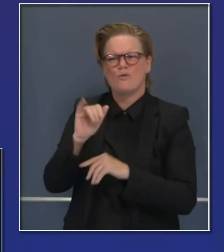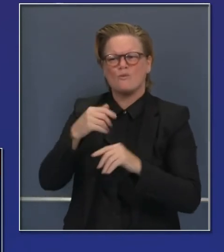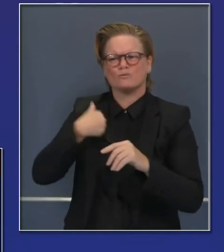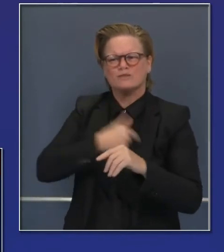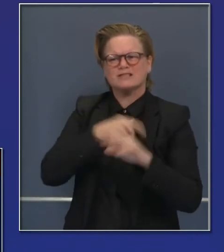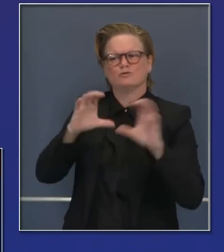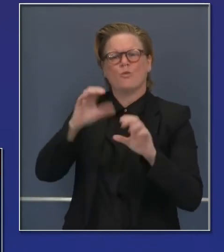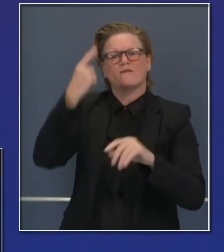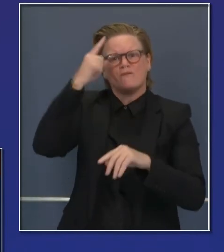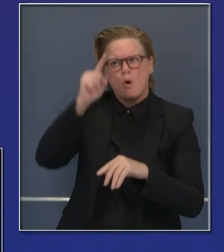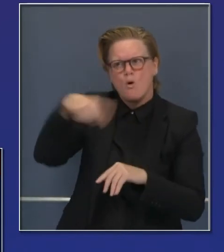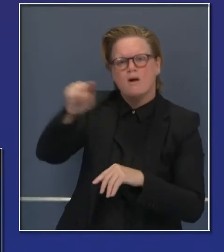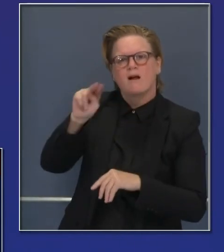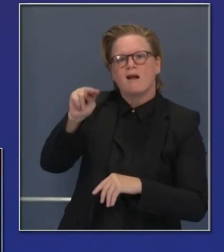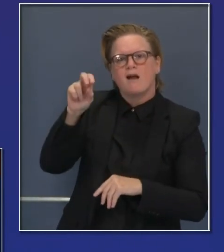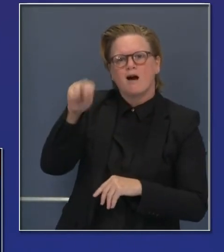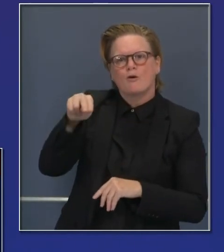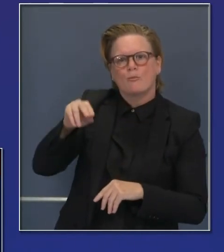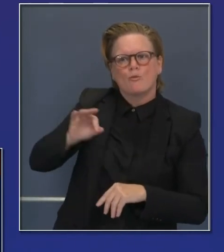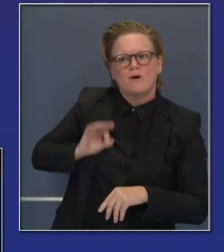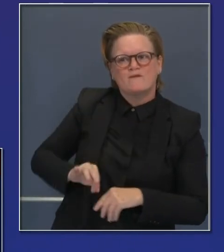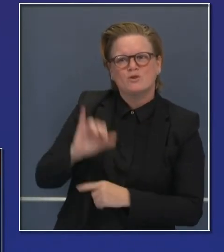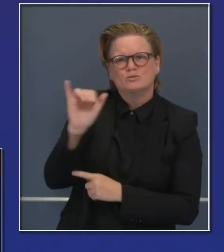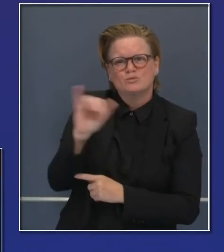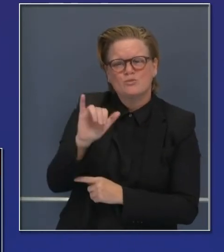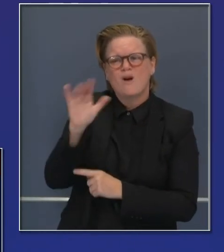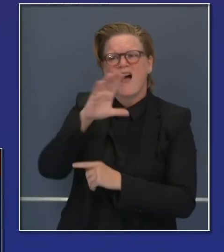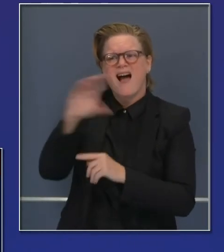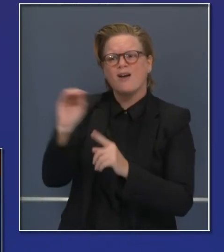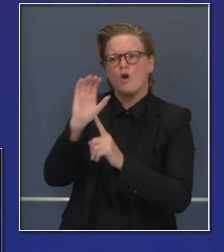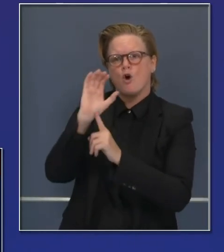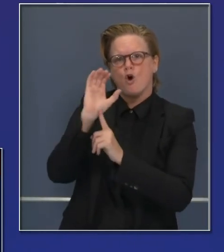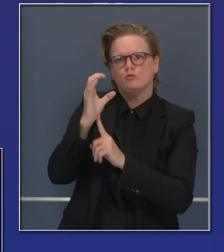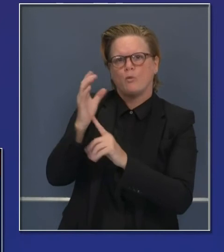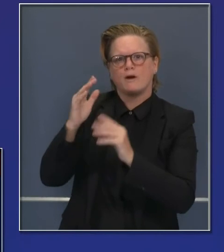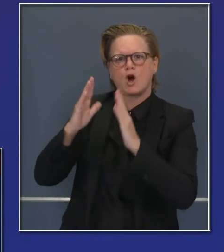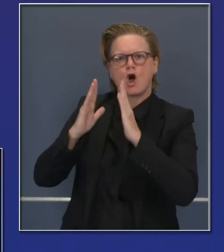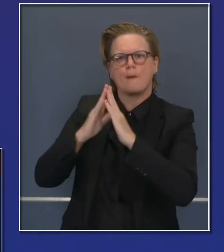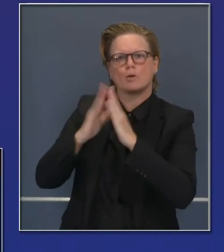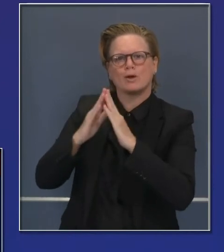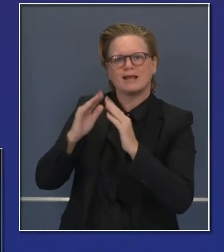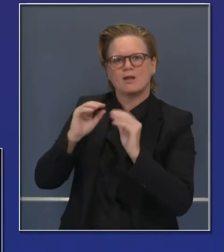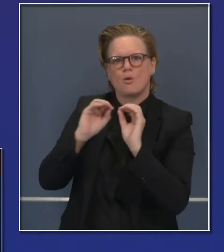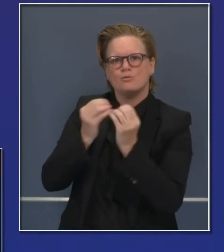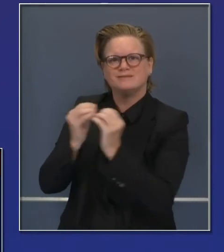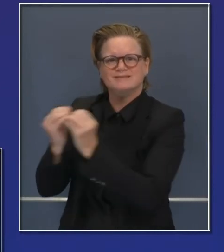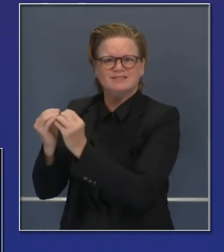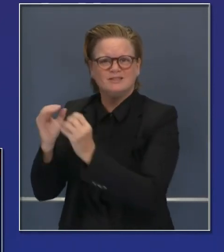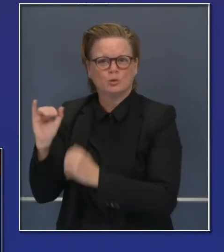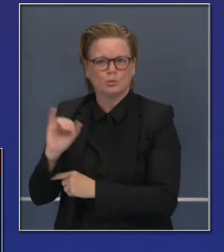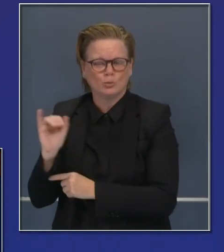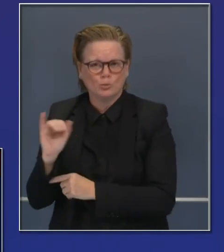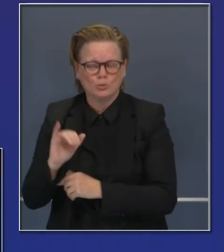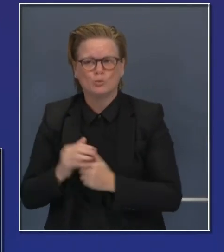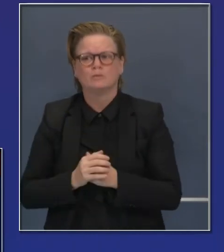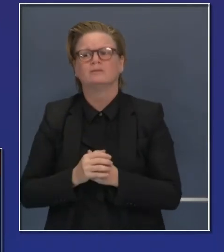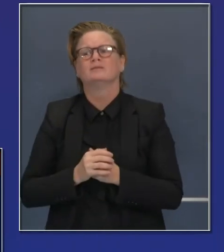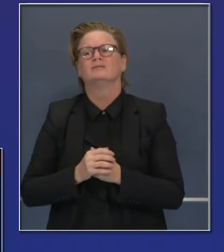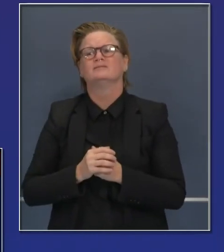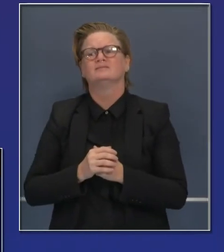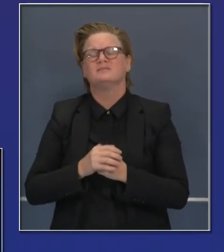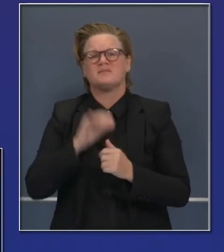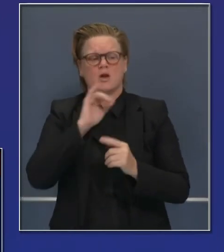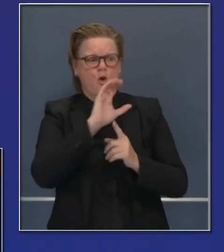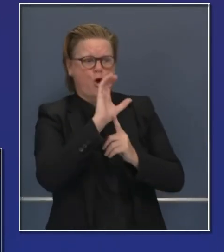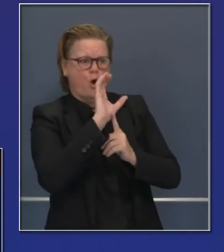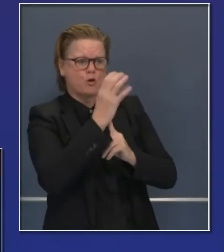cultural institutions. And I thank them for that insight and for that support. Our nonprofits are critical. Our cultural institutions are part